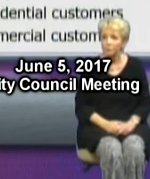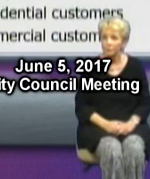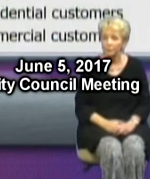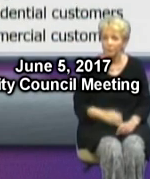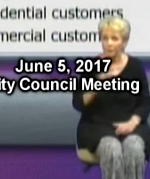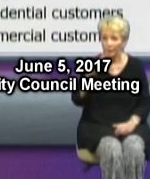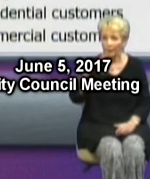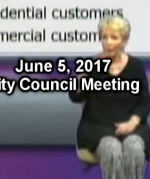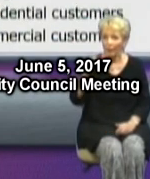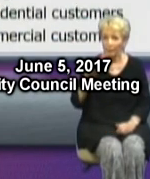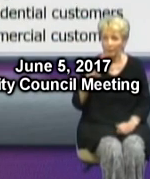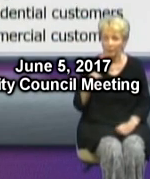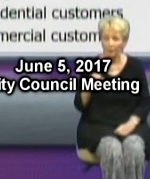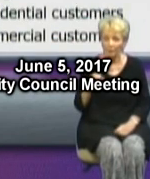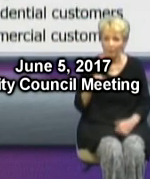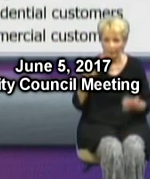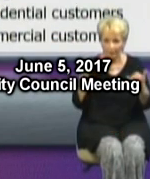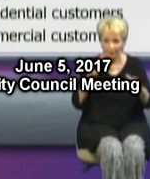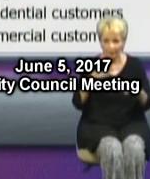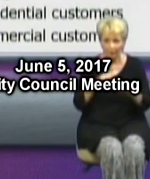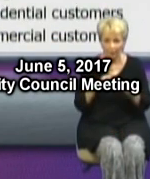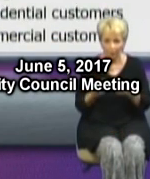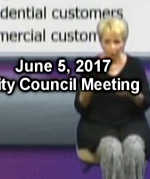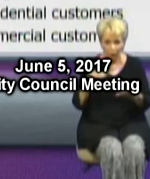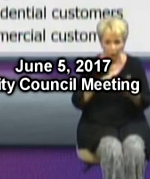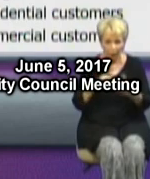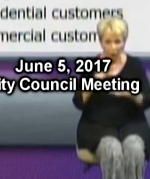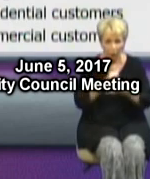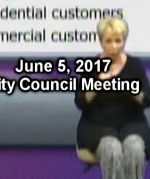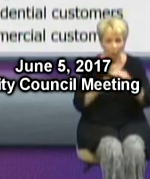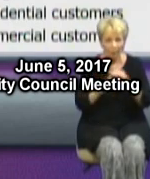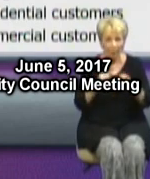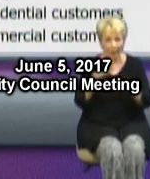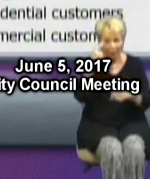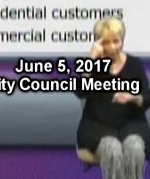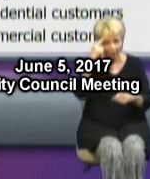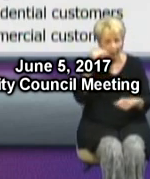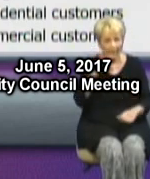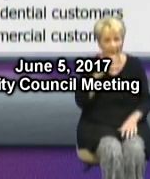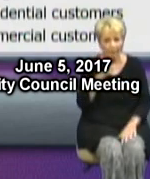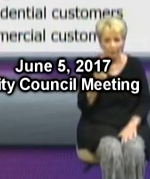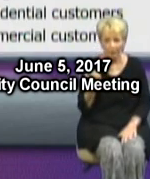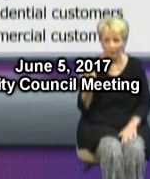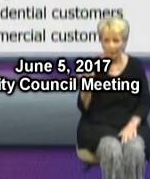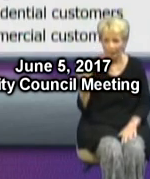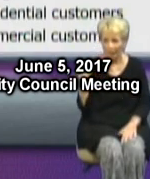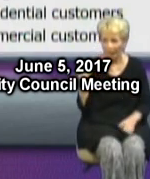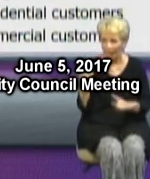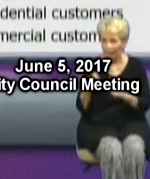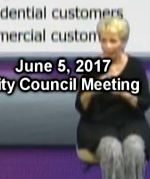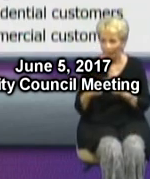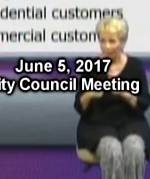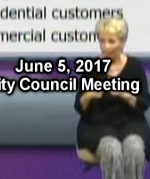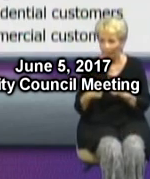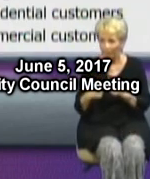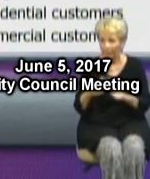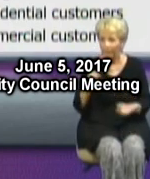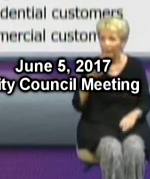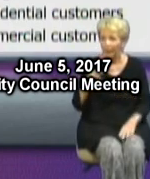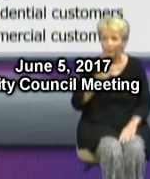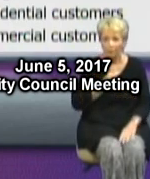Compass, still in the restructure, and I believe it was last month, or was it April? It was April,